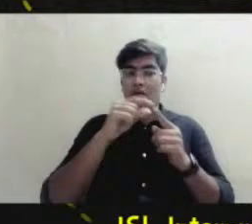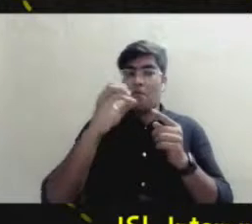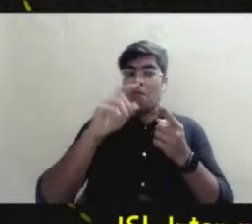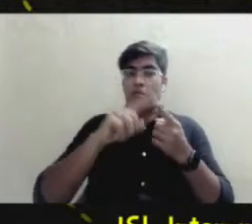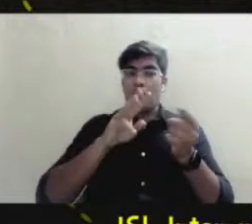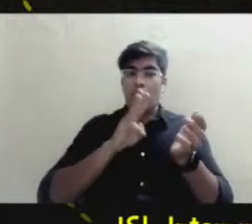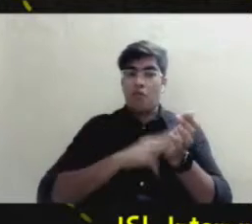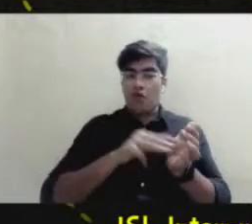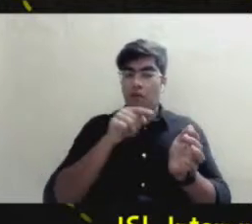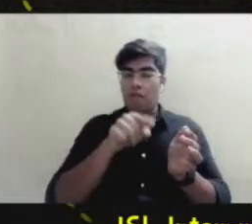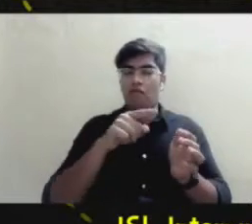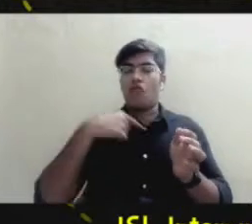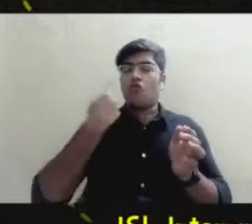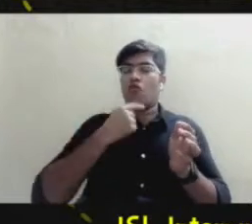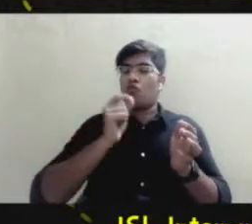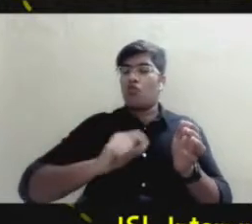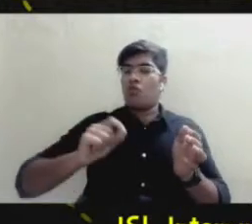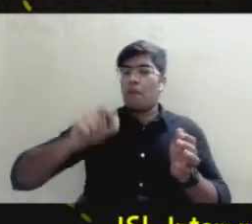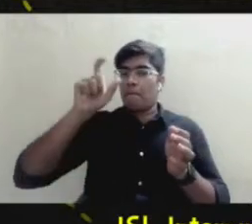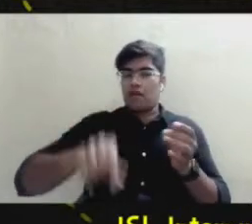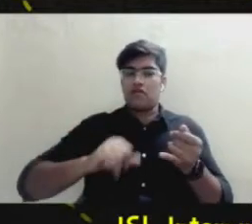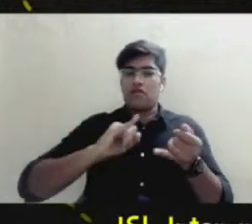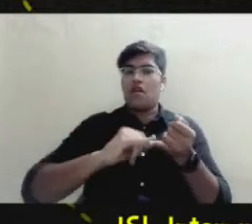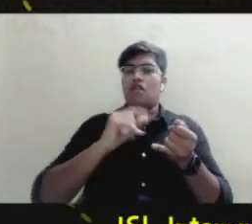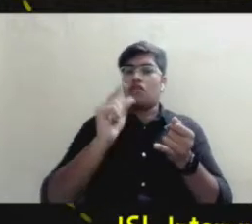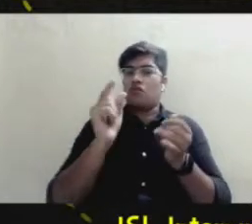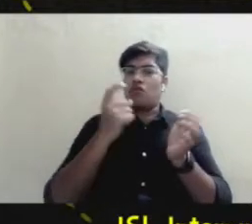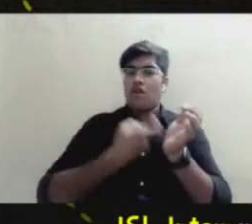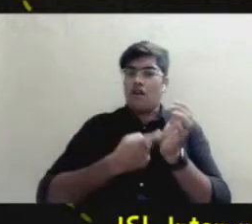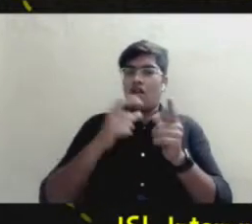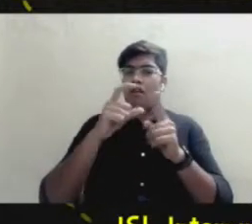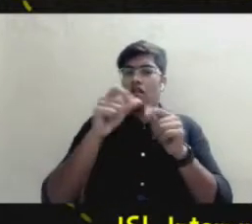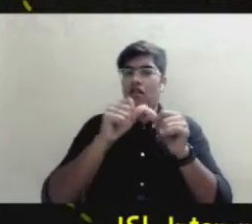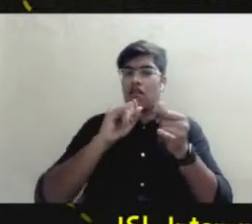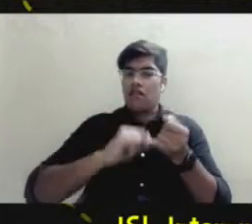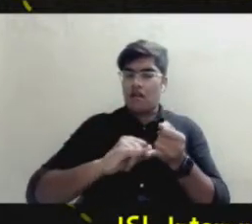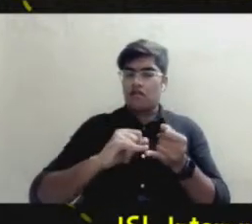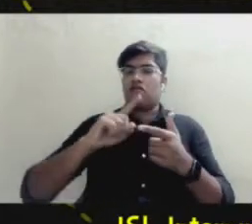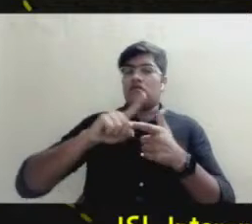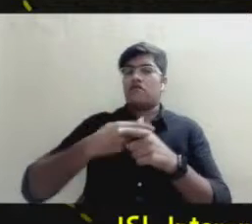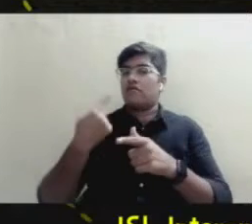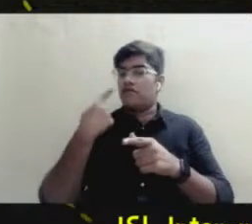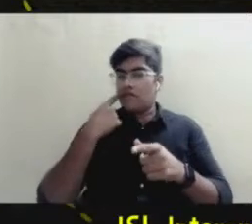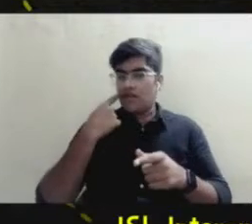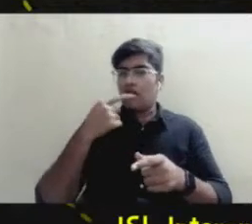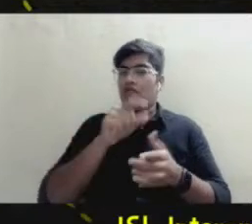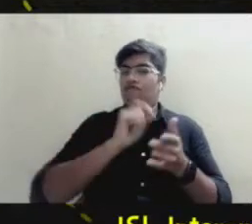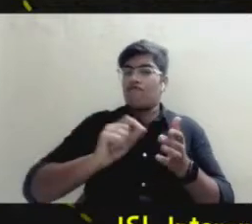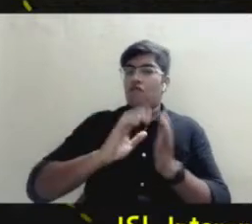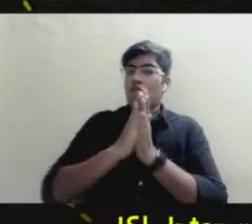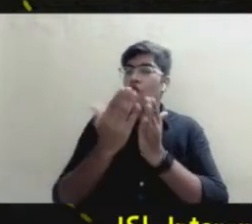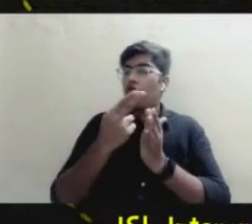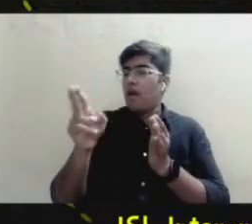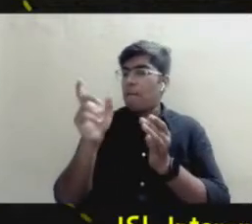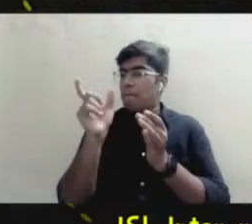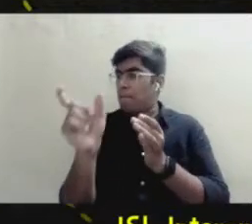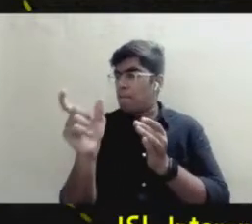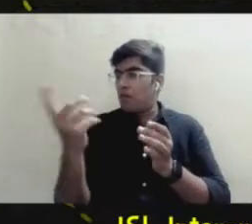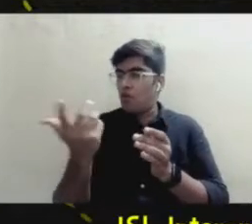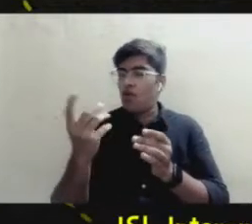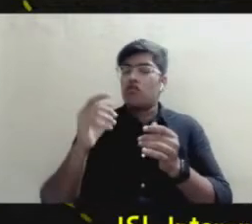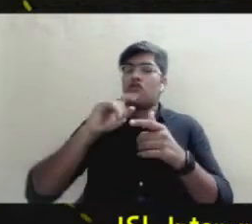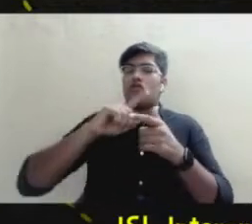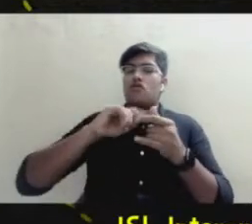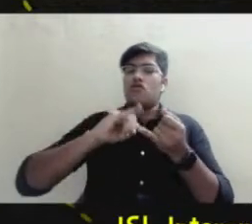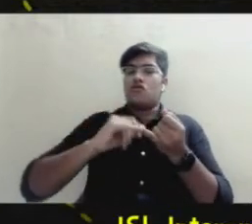poets, Surdas Ji, from the Sur Sagar. And he's describing Radha's